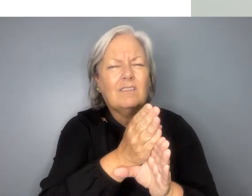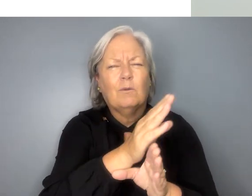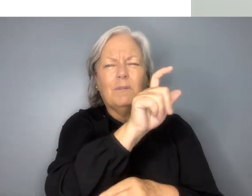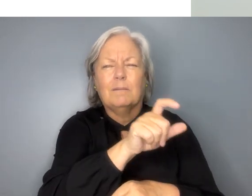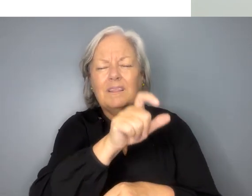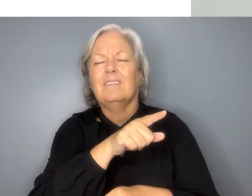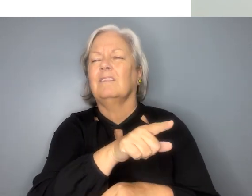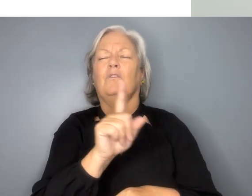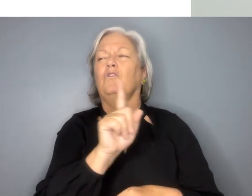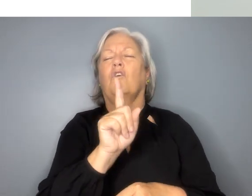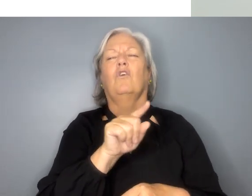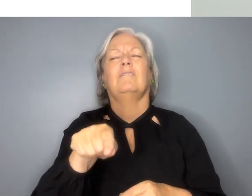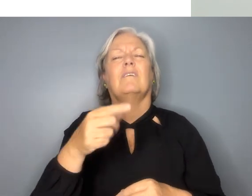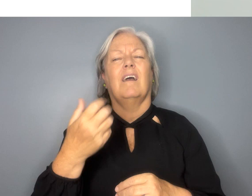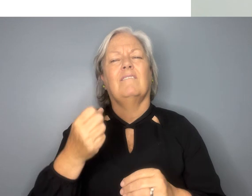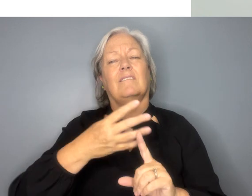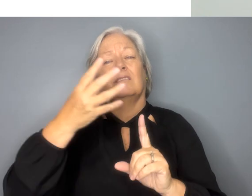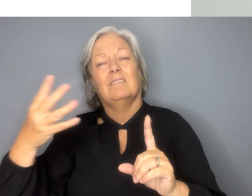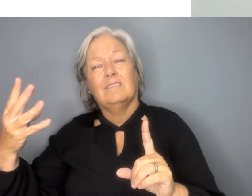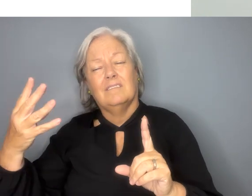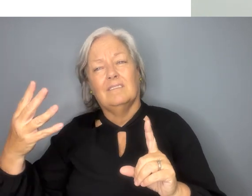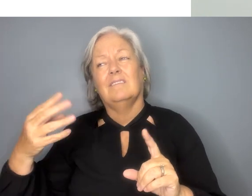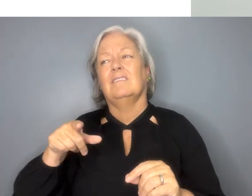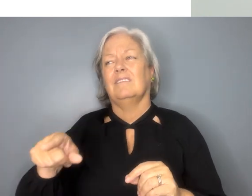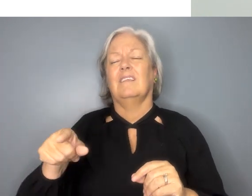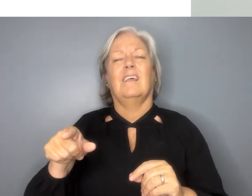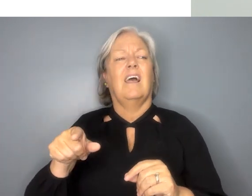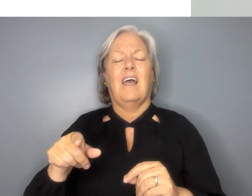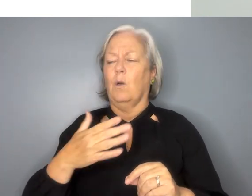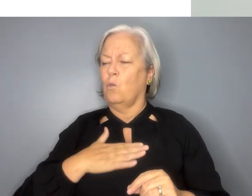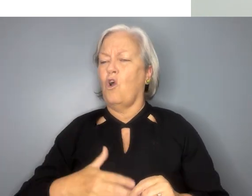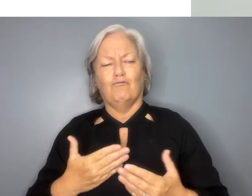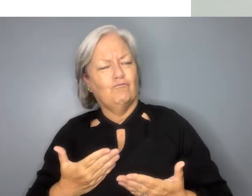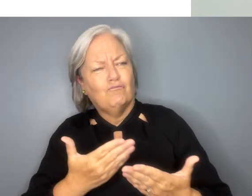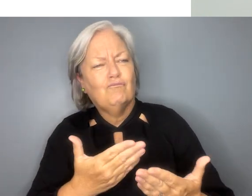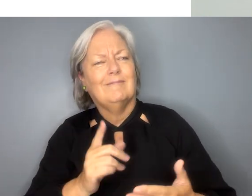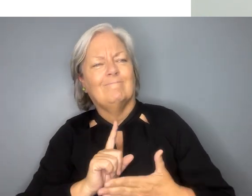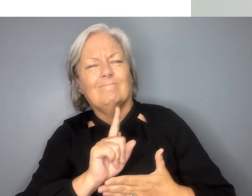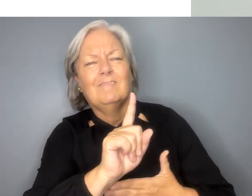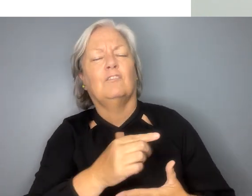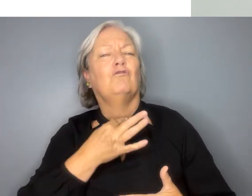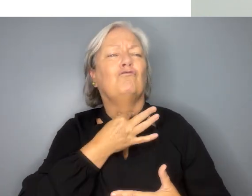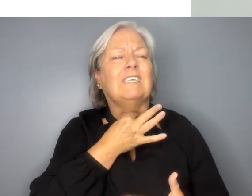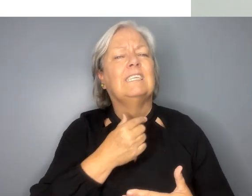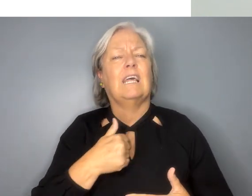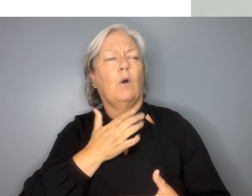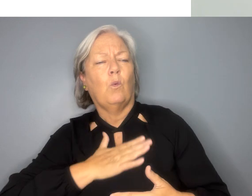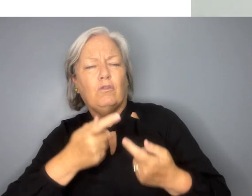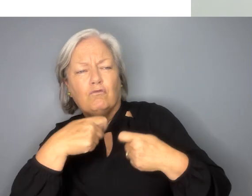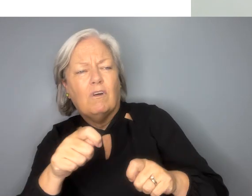professionals and the refusal for LGBTQIA+ people to take reasonable risks, impacting on access to